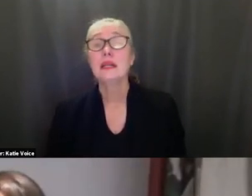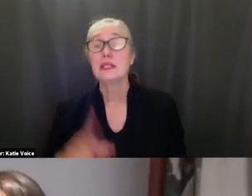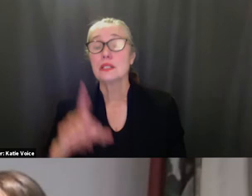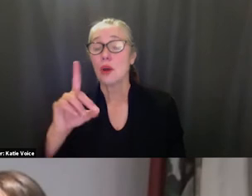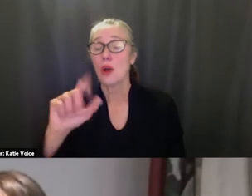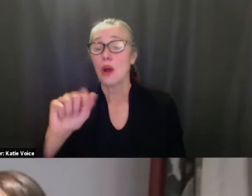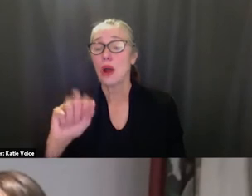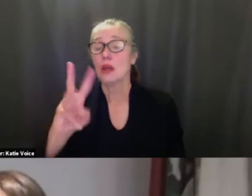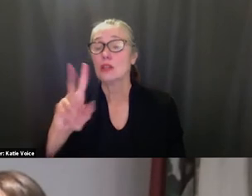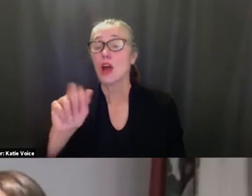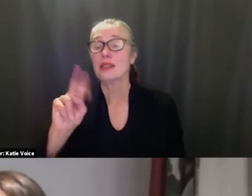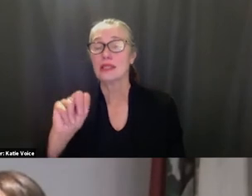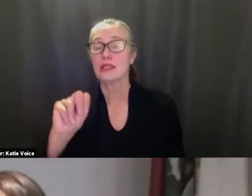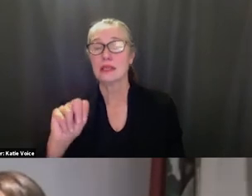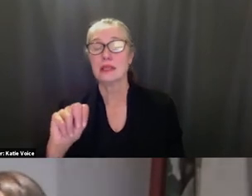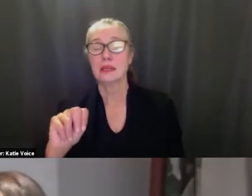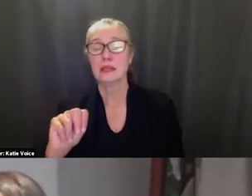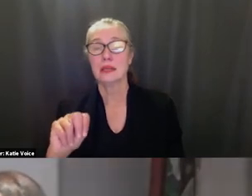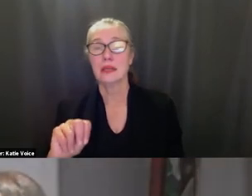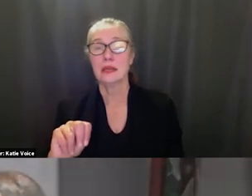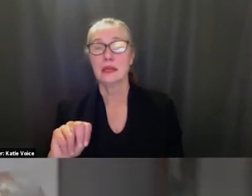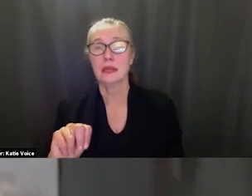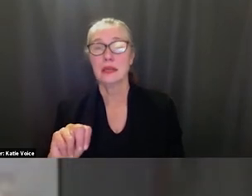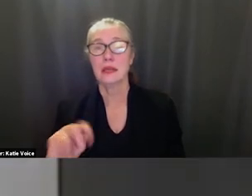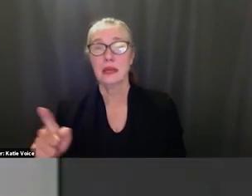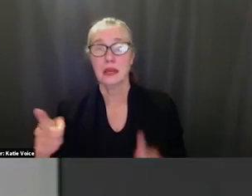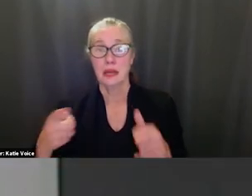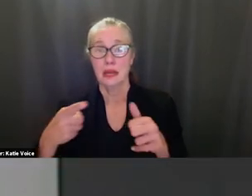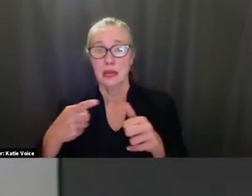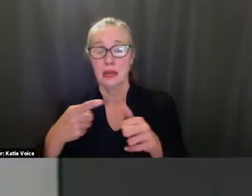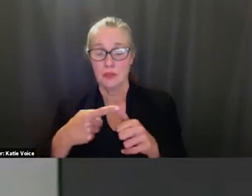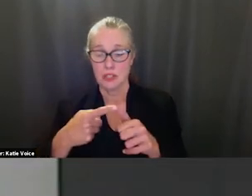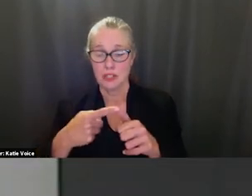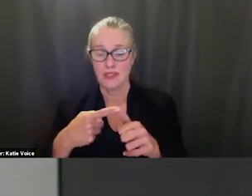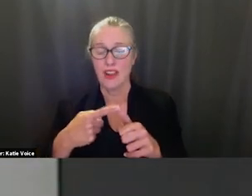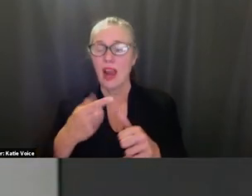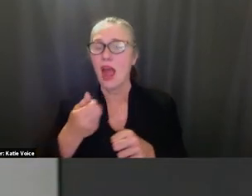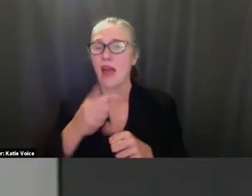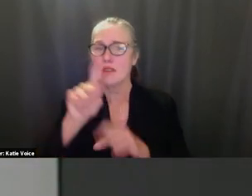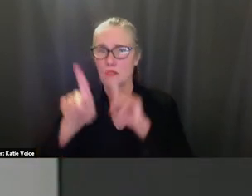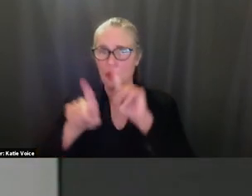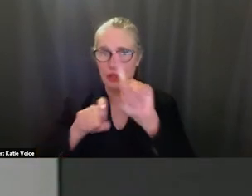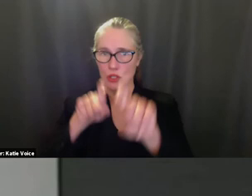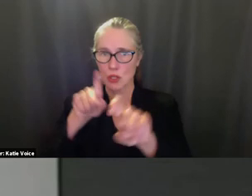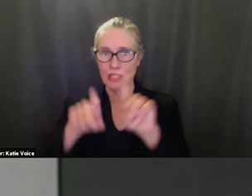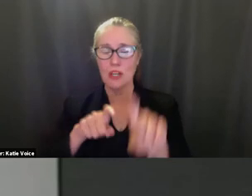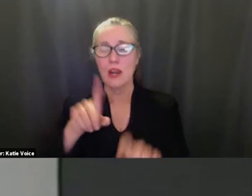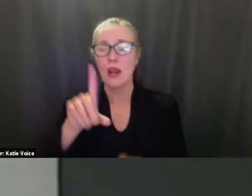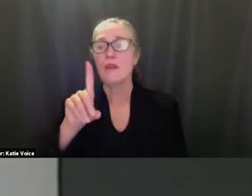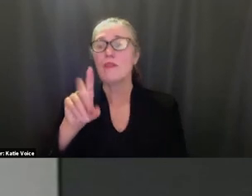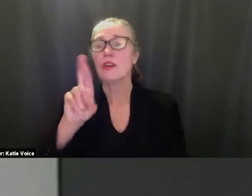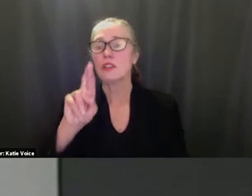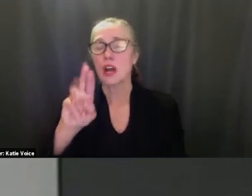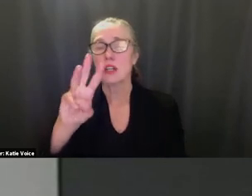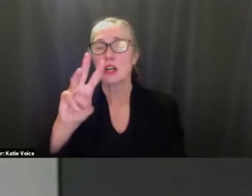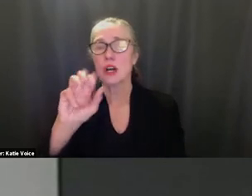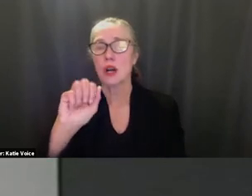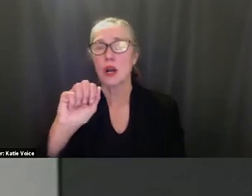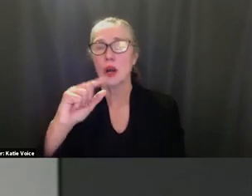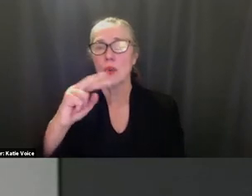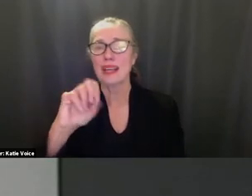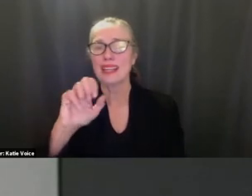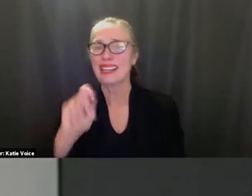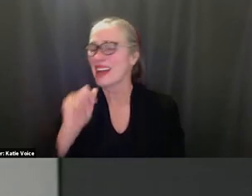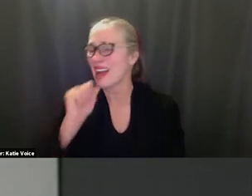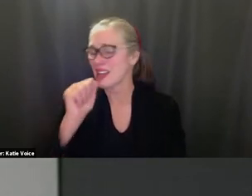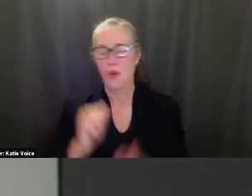that um well first of all i have a few questions for dr wagoneck but i know that i don't feel